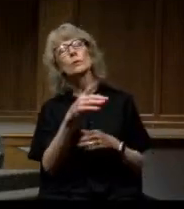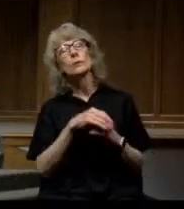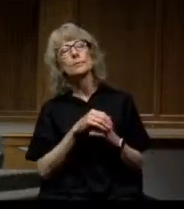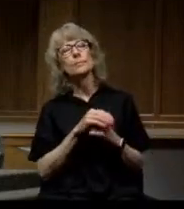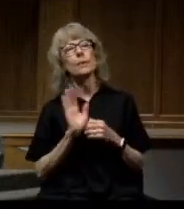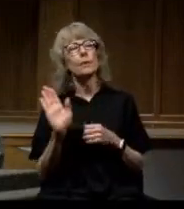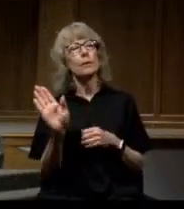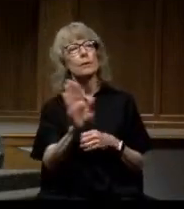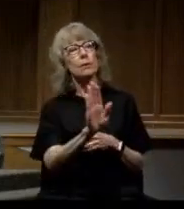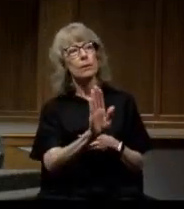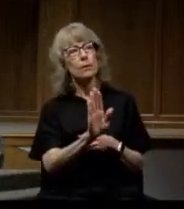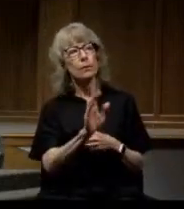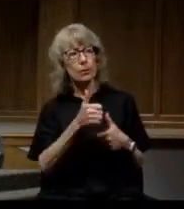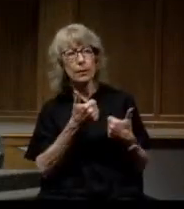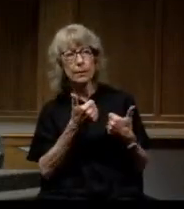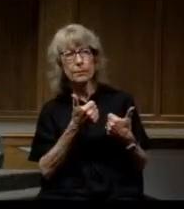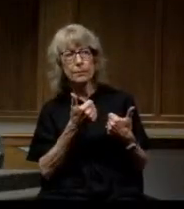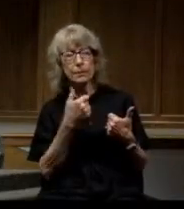forgive